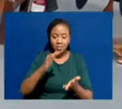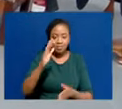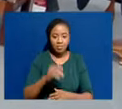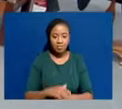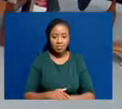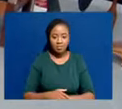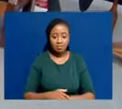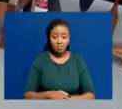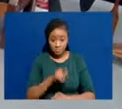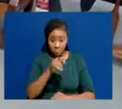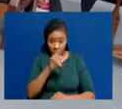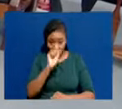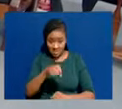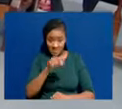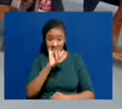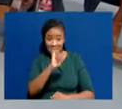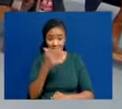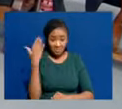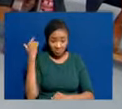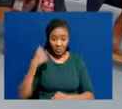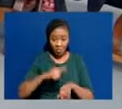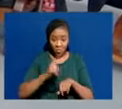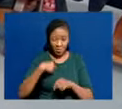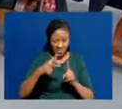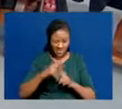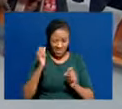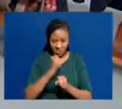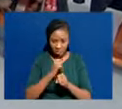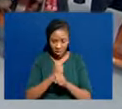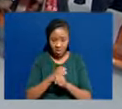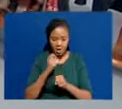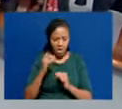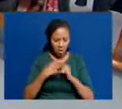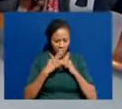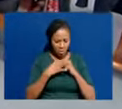what we found. When we got into office, on the 20th day,